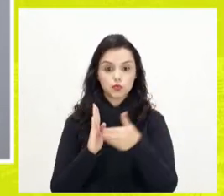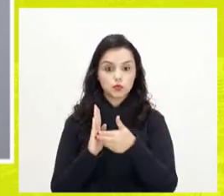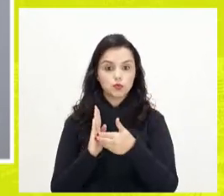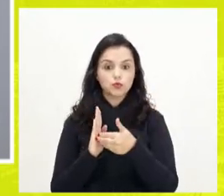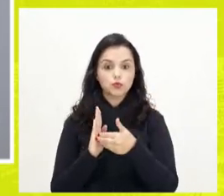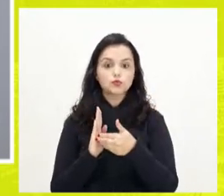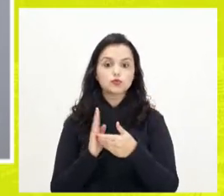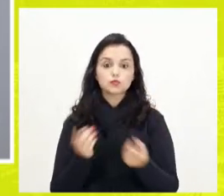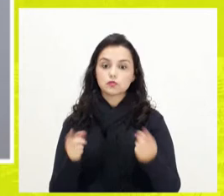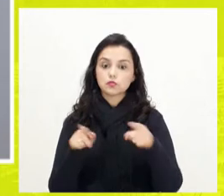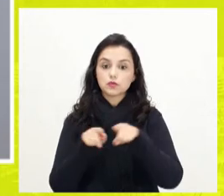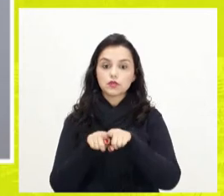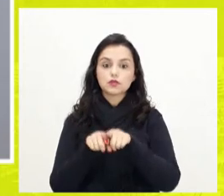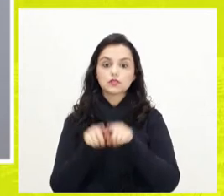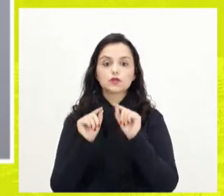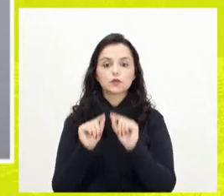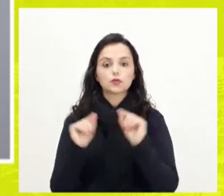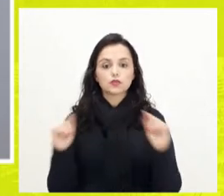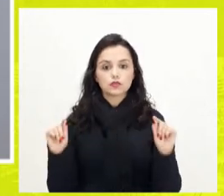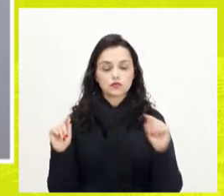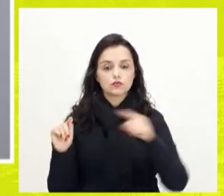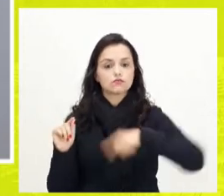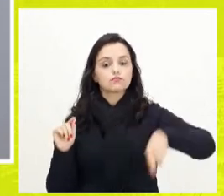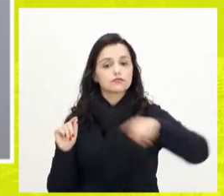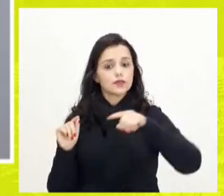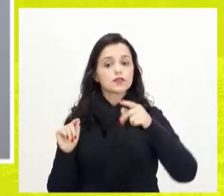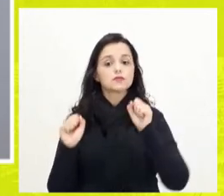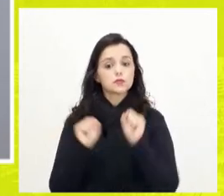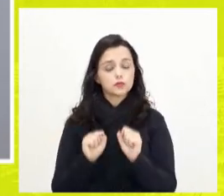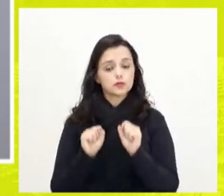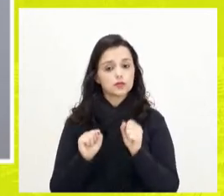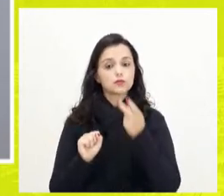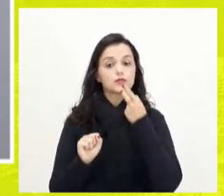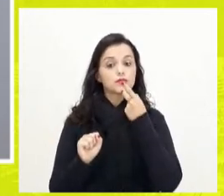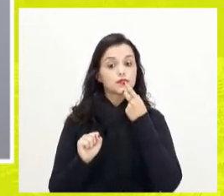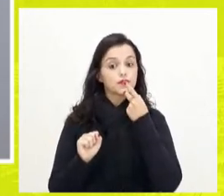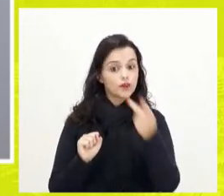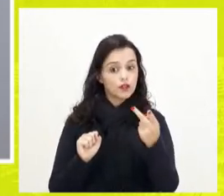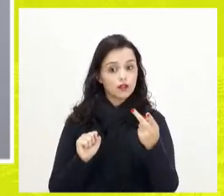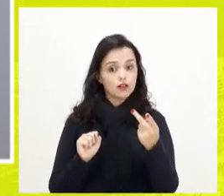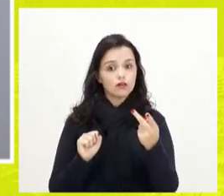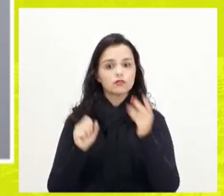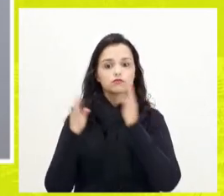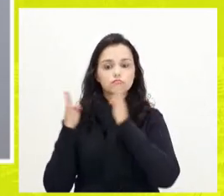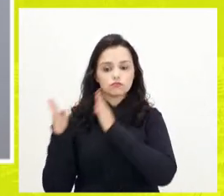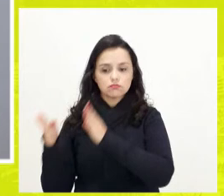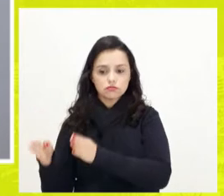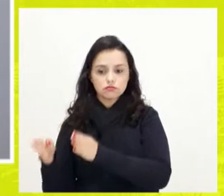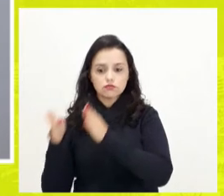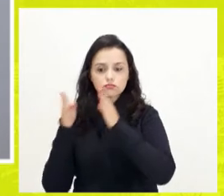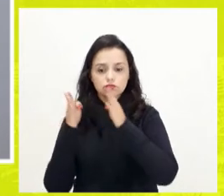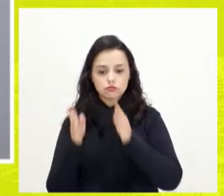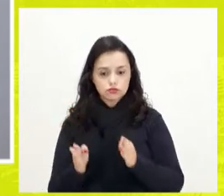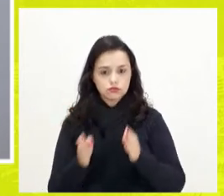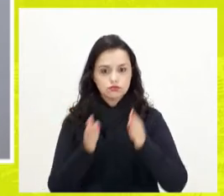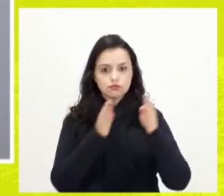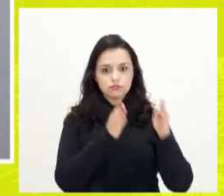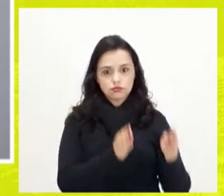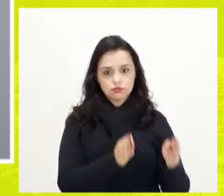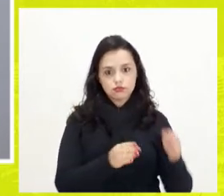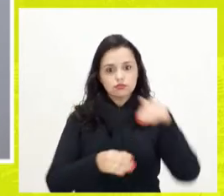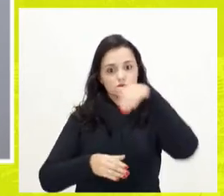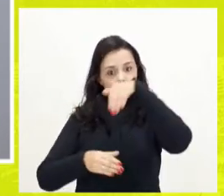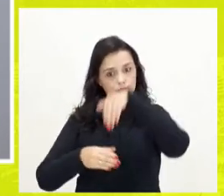all the partners that collaborate together we need to speak more about each